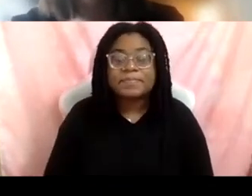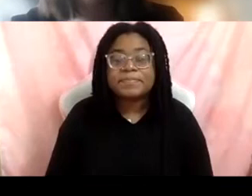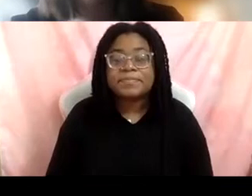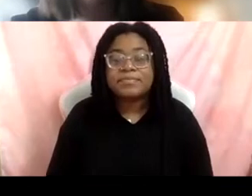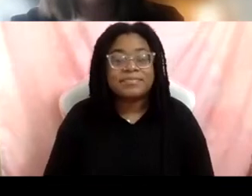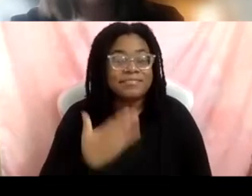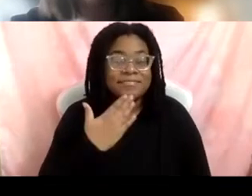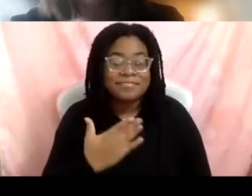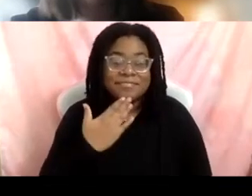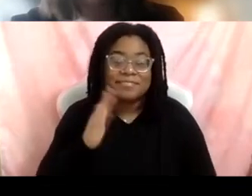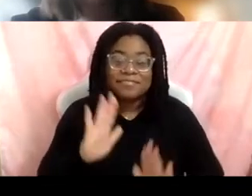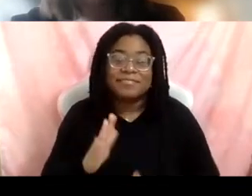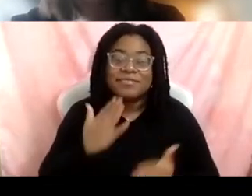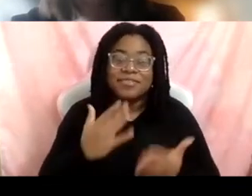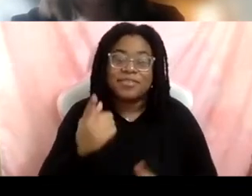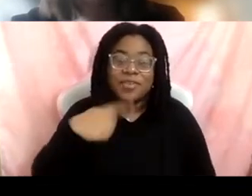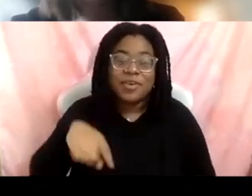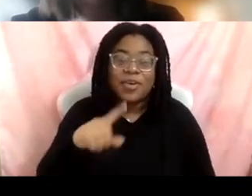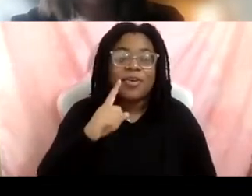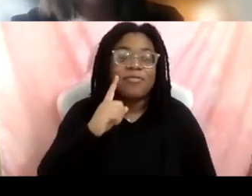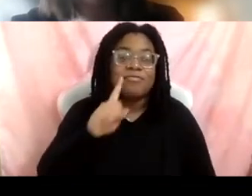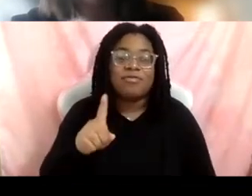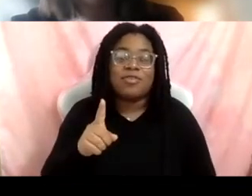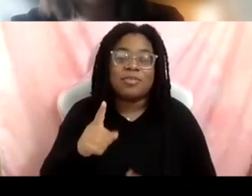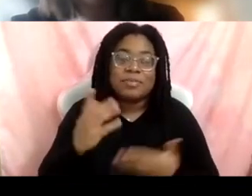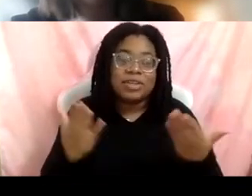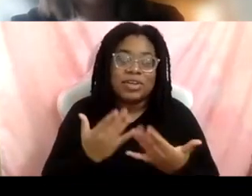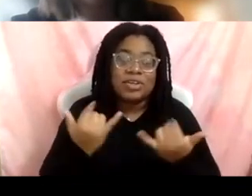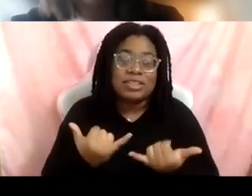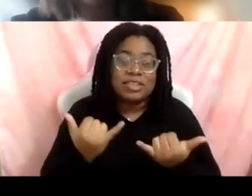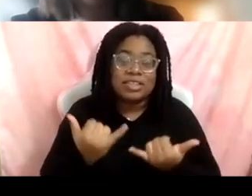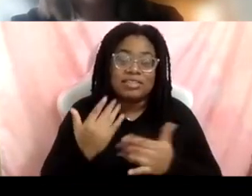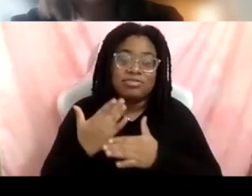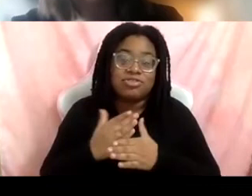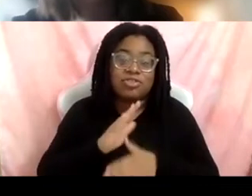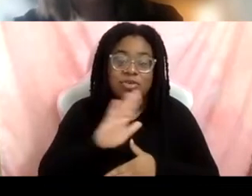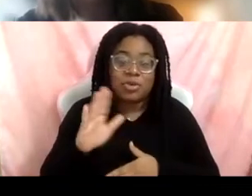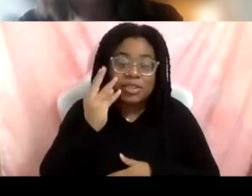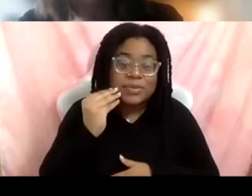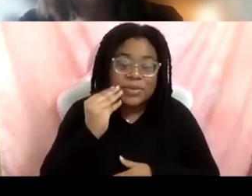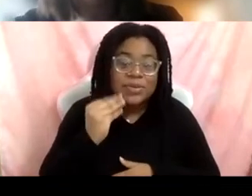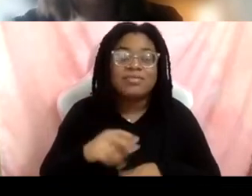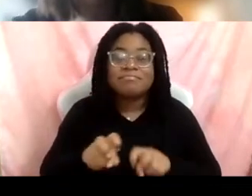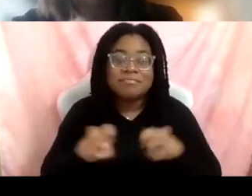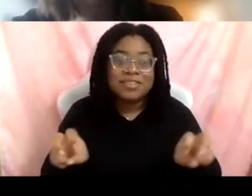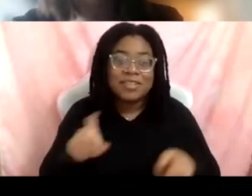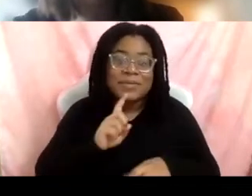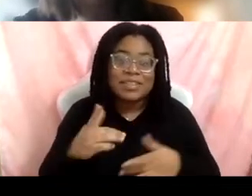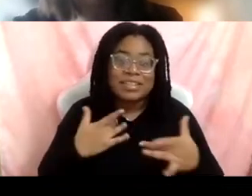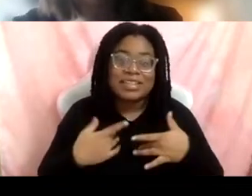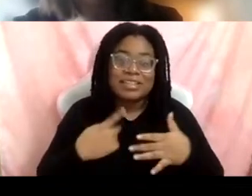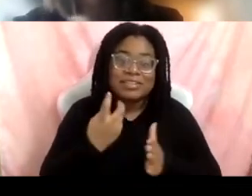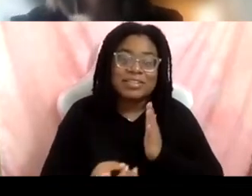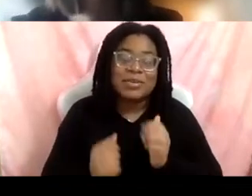Awesome. Well, thank you all so much for being us here today as panelists and sharing your experiences. Excited to dive in to the